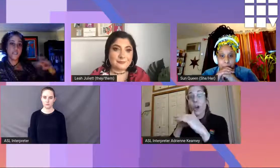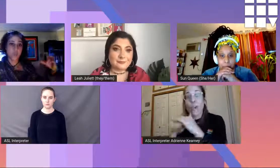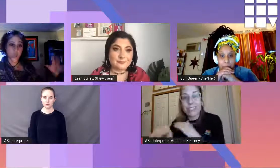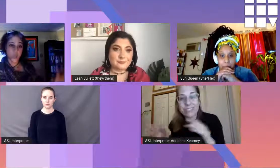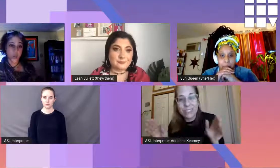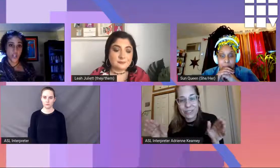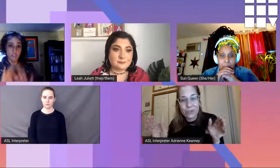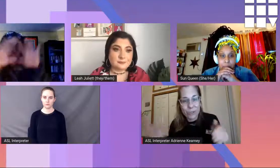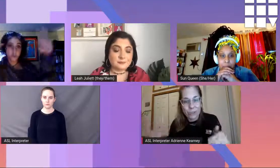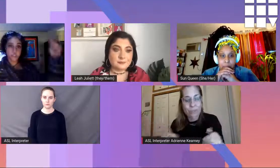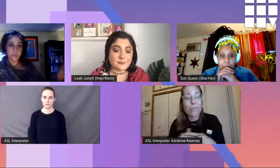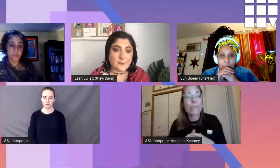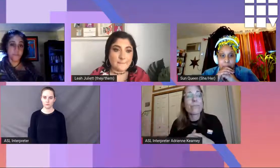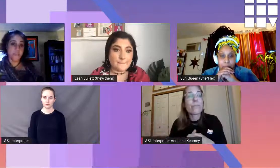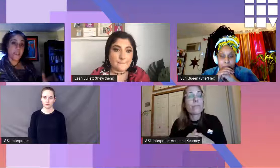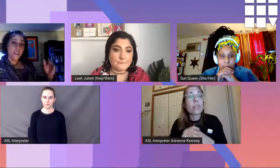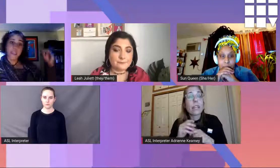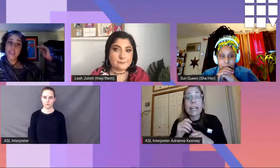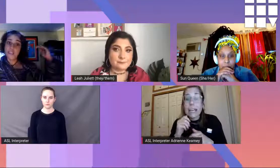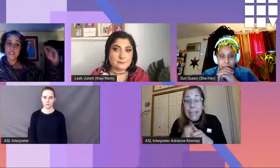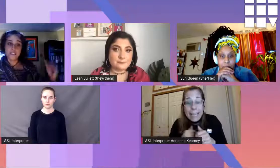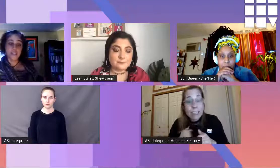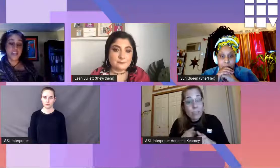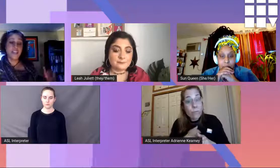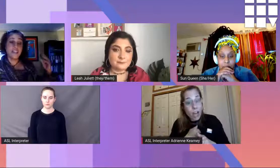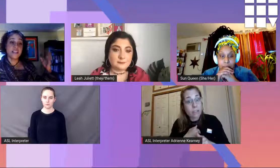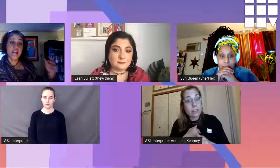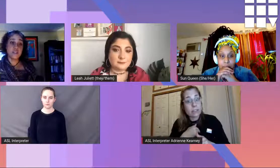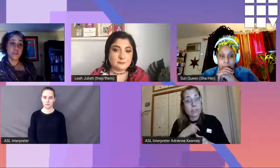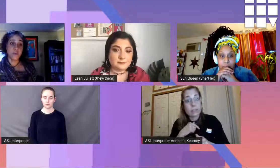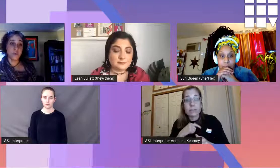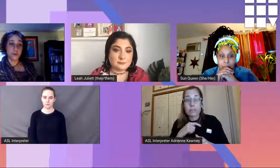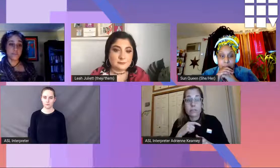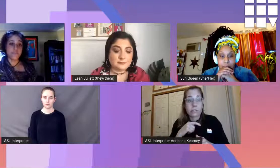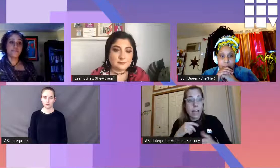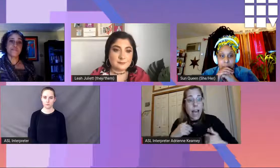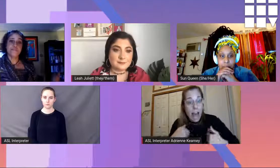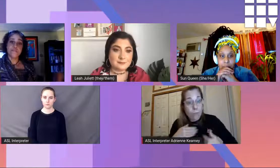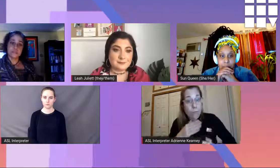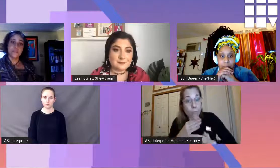understanding that we all have a part to play, and in this society, dollars are